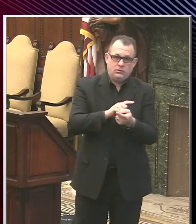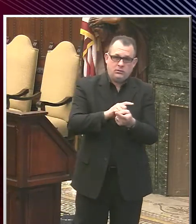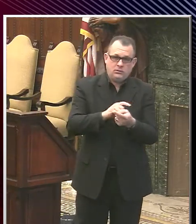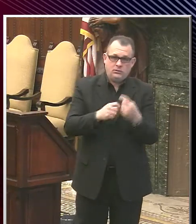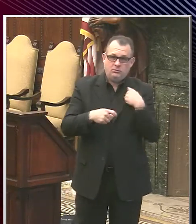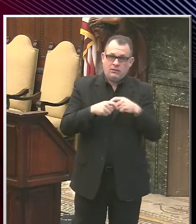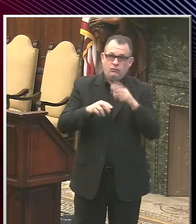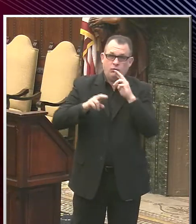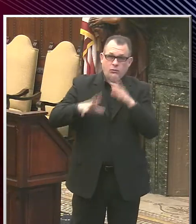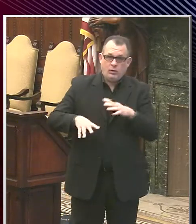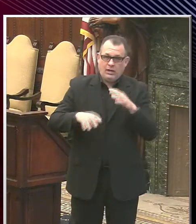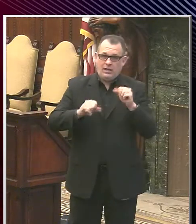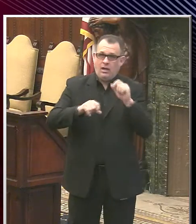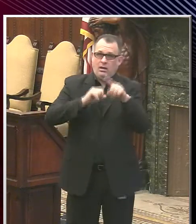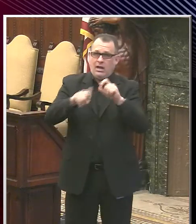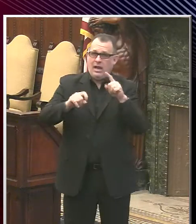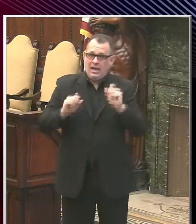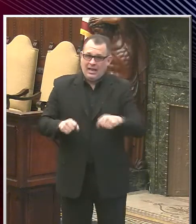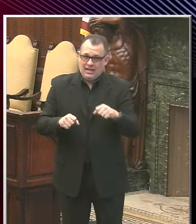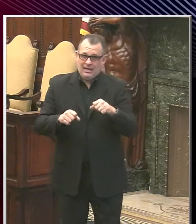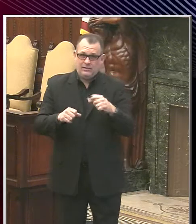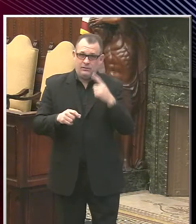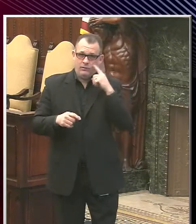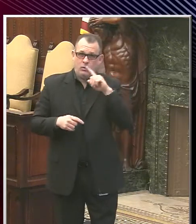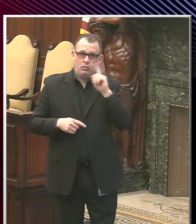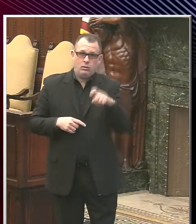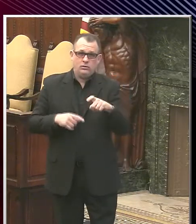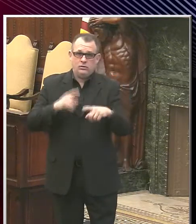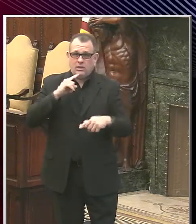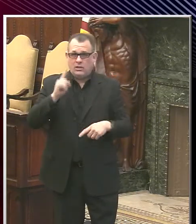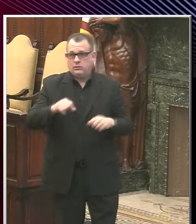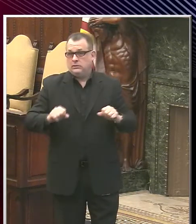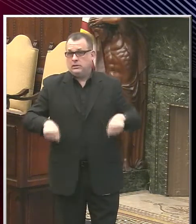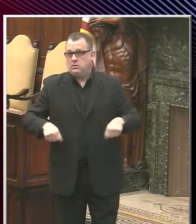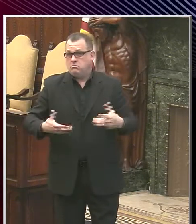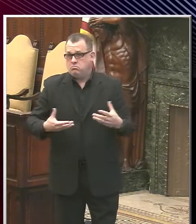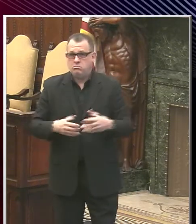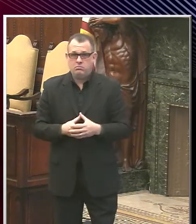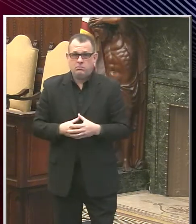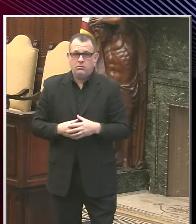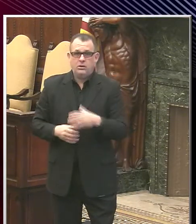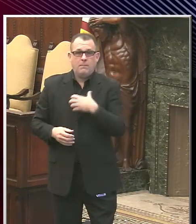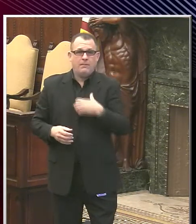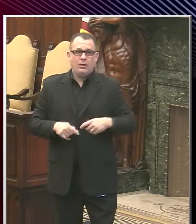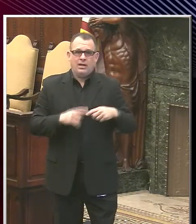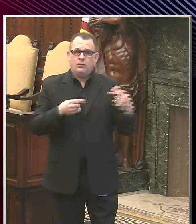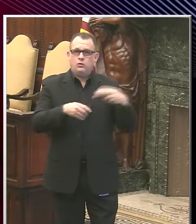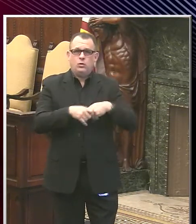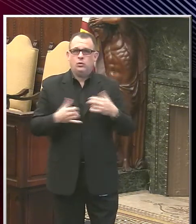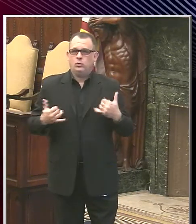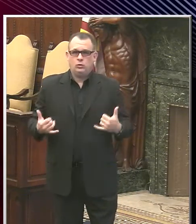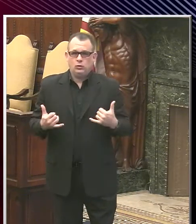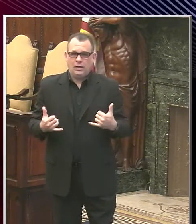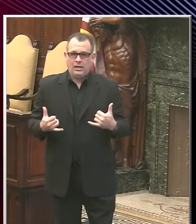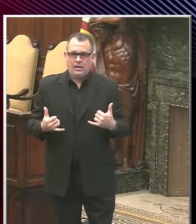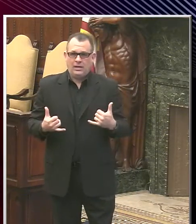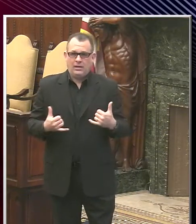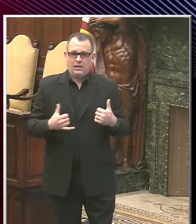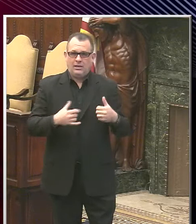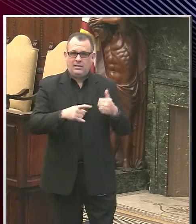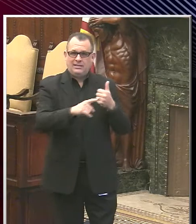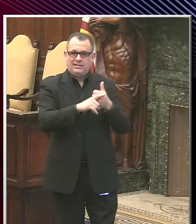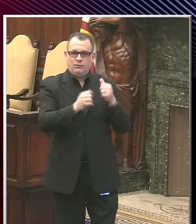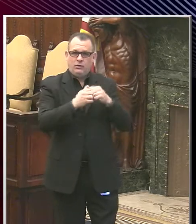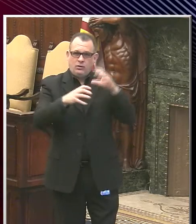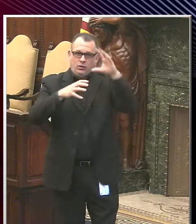ask their questions during the regular Q&A portion. Mayor Kenny cannot join us today. He is greeting President Biden,